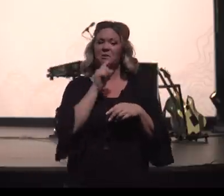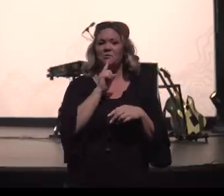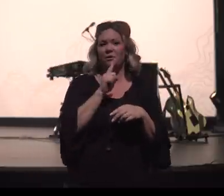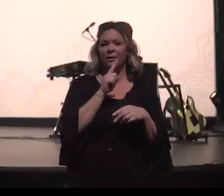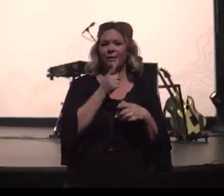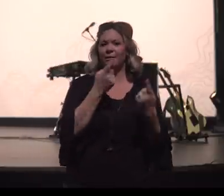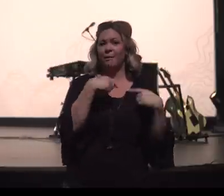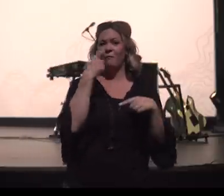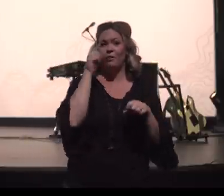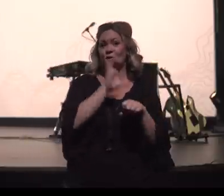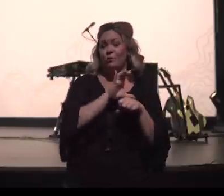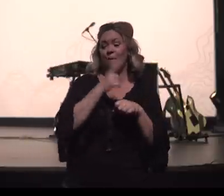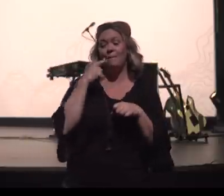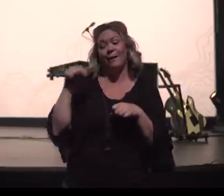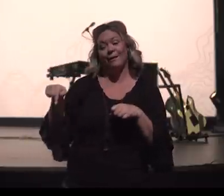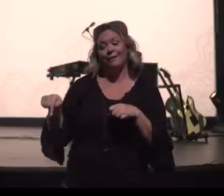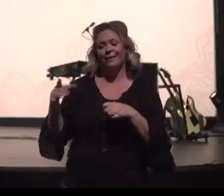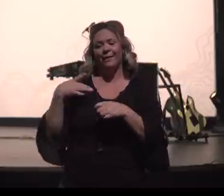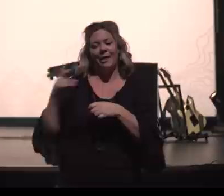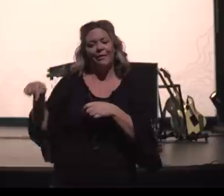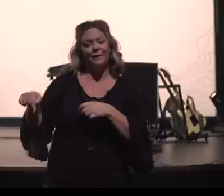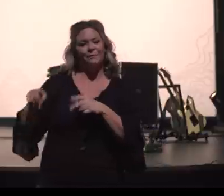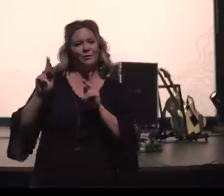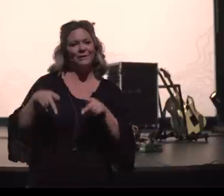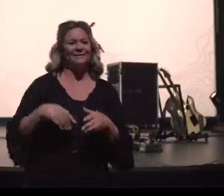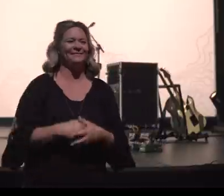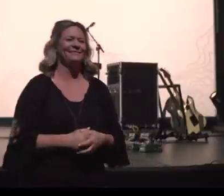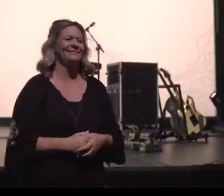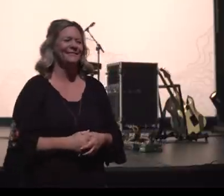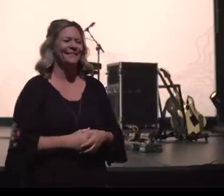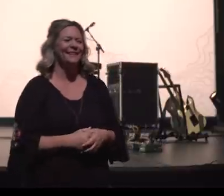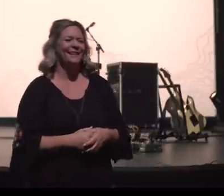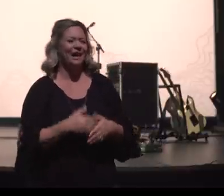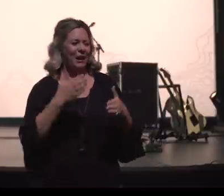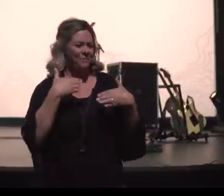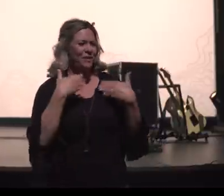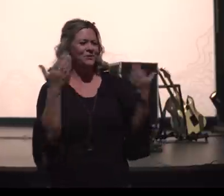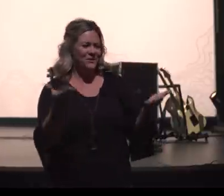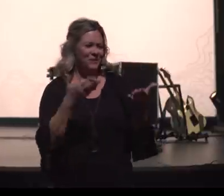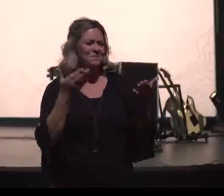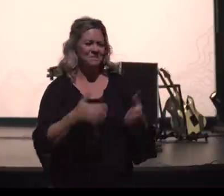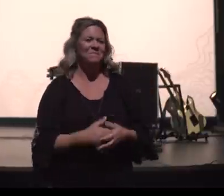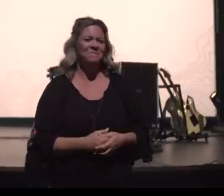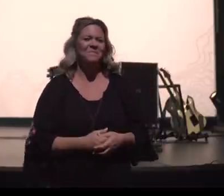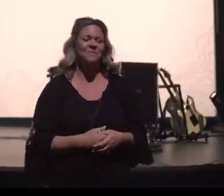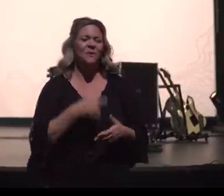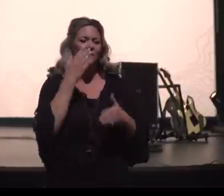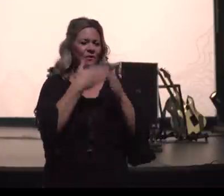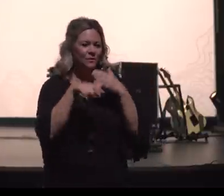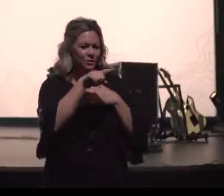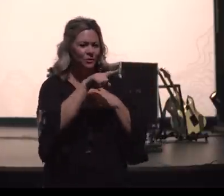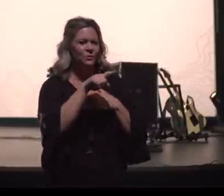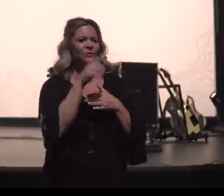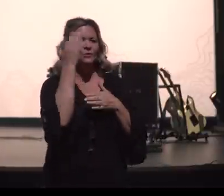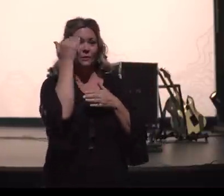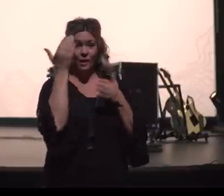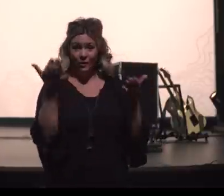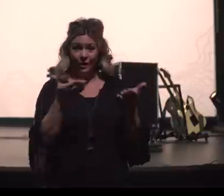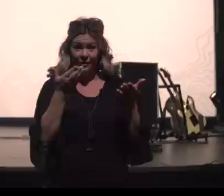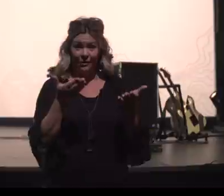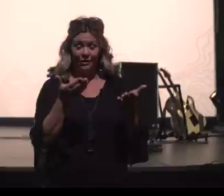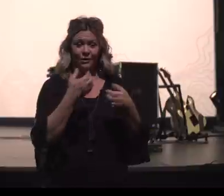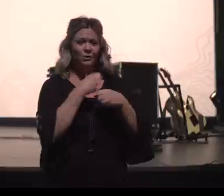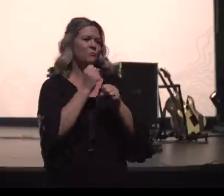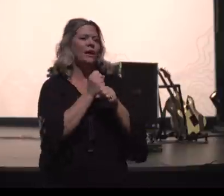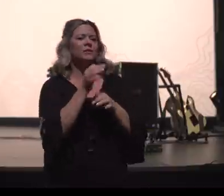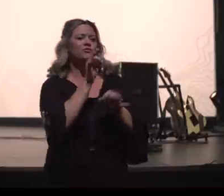church, but I'm into this person, so this is all right, you know? And so you're here and I'm glad you are. For some of you, here's why you're here. You just